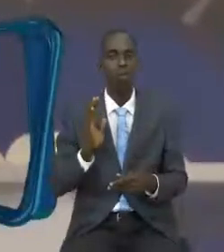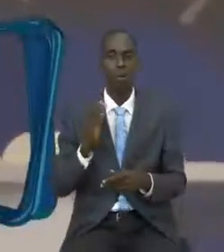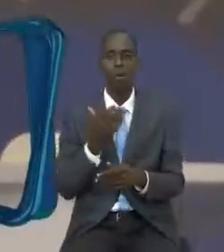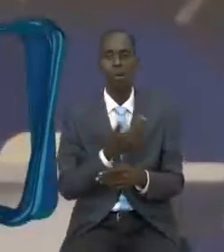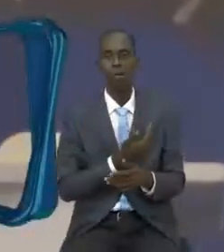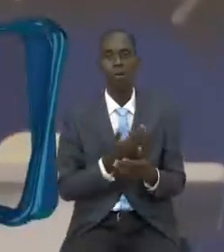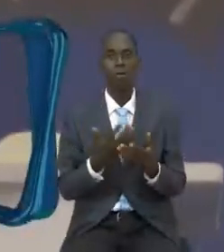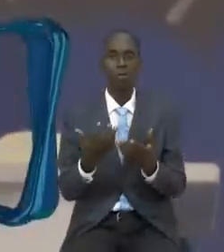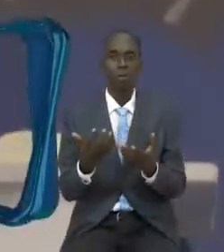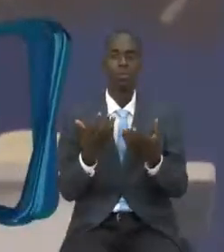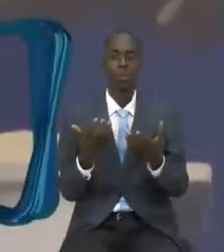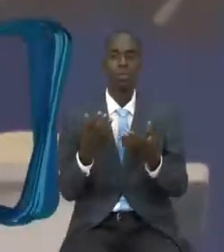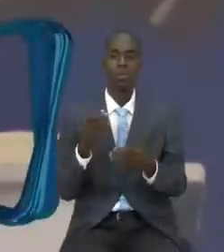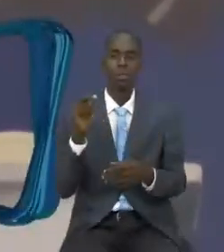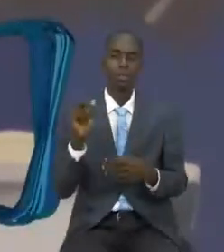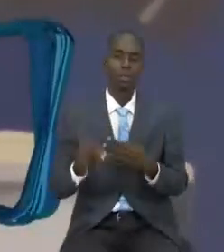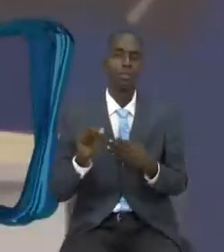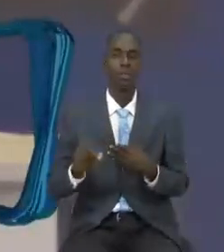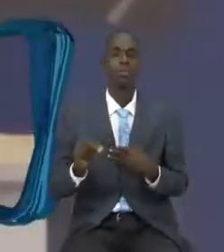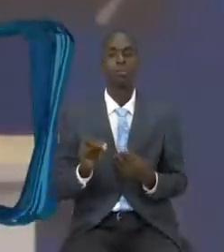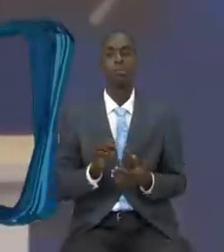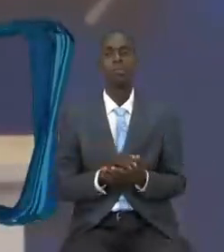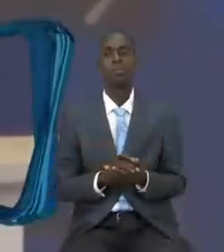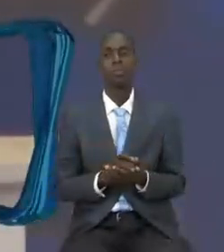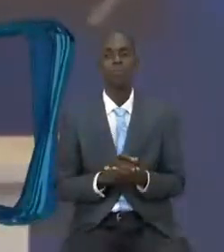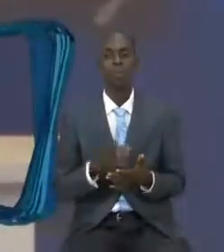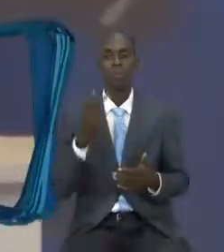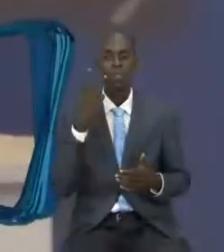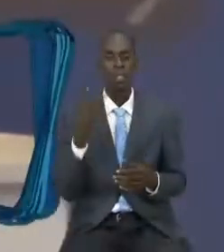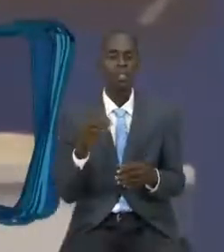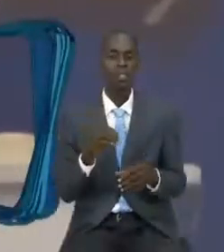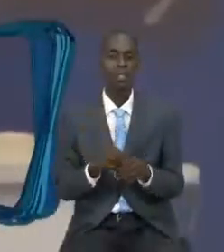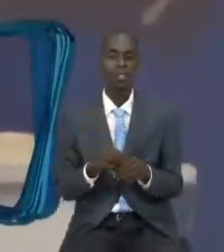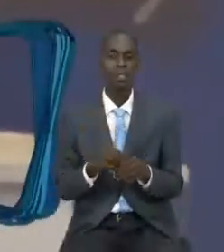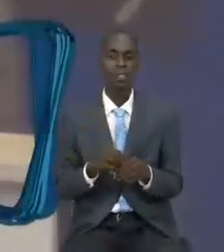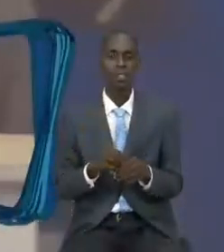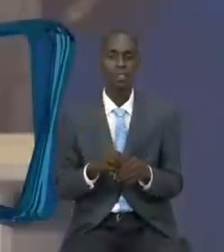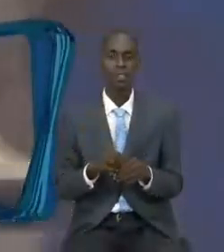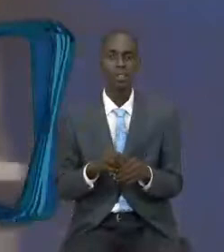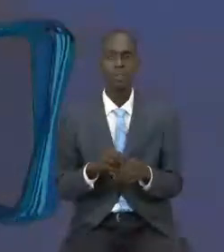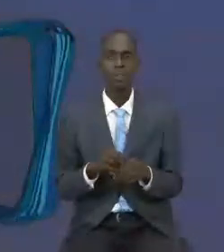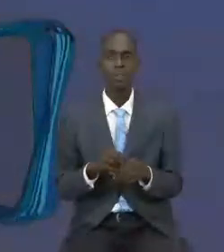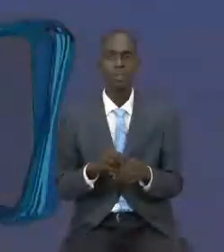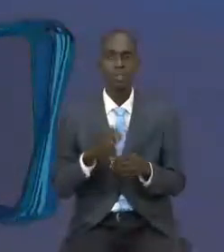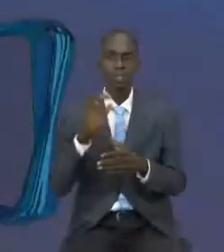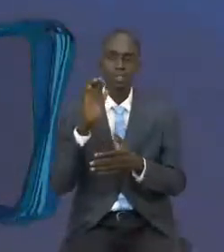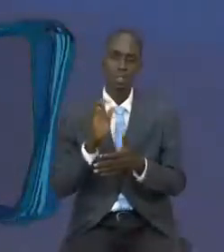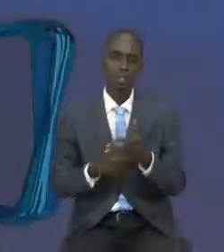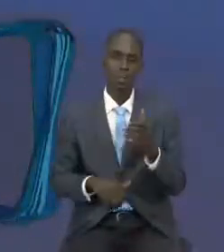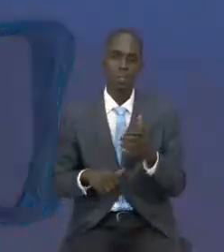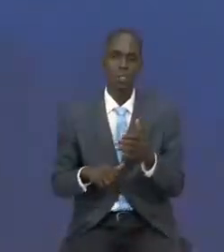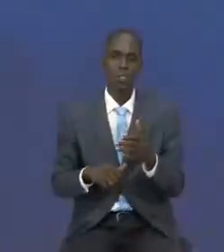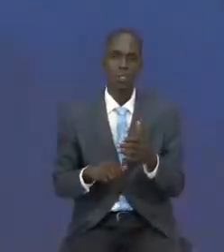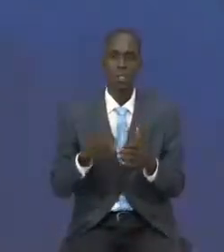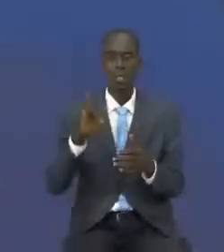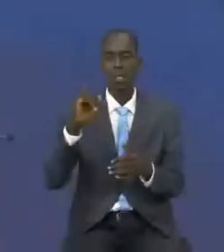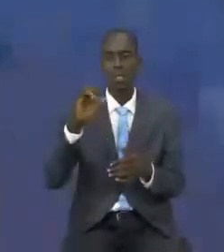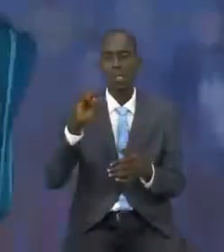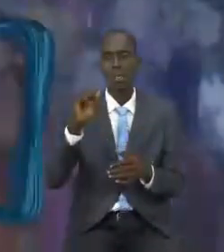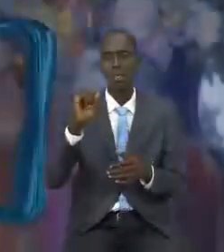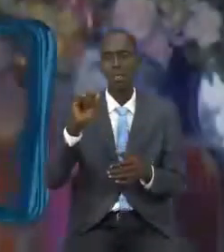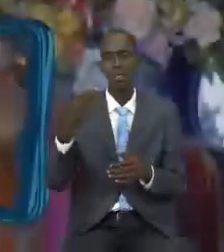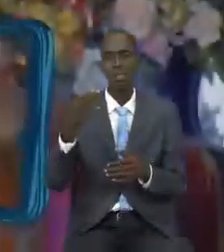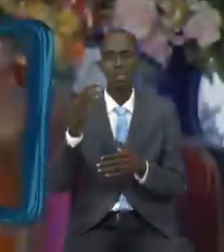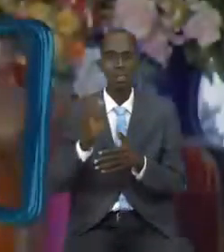desired necessities. Look at chapter 58 of Isaiah, verse